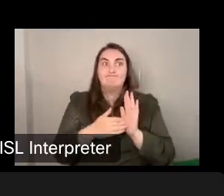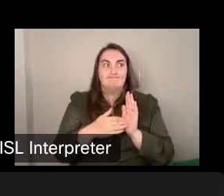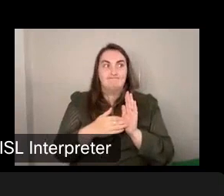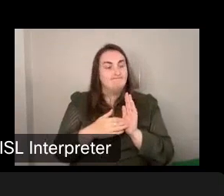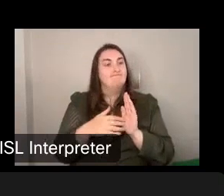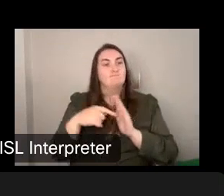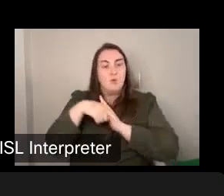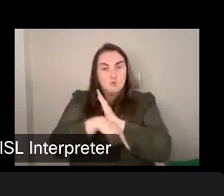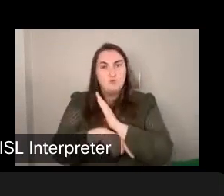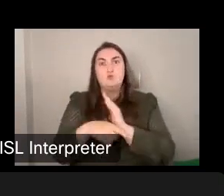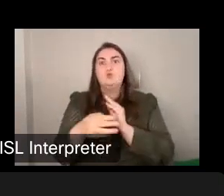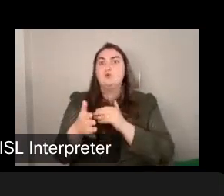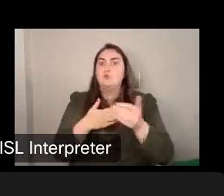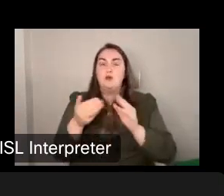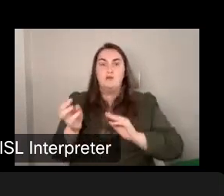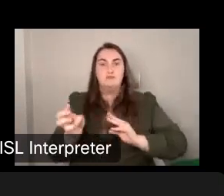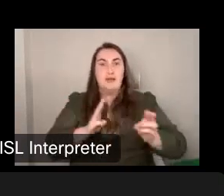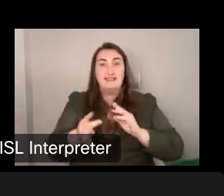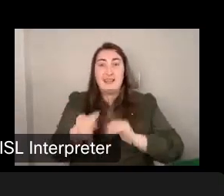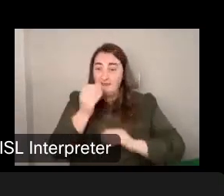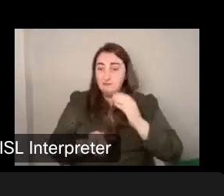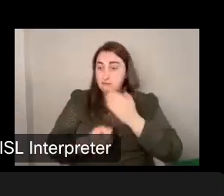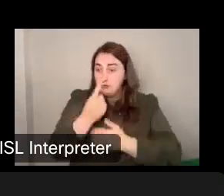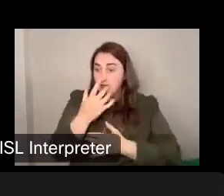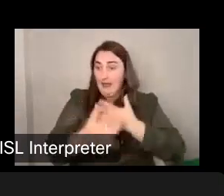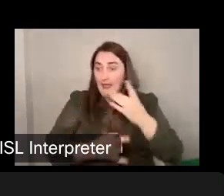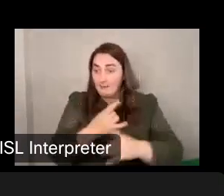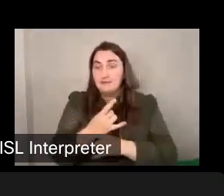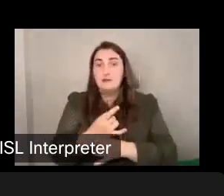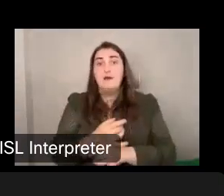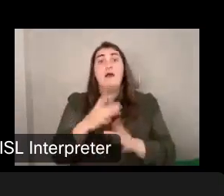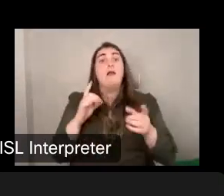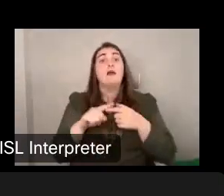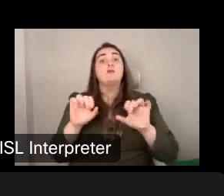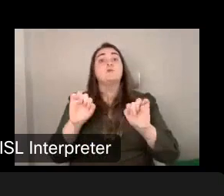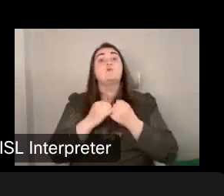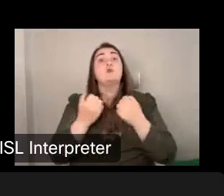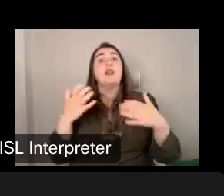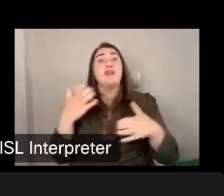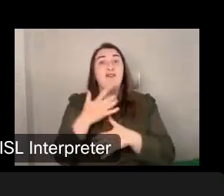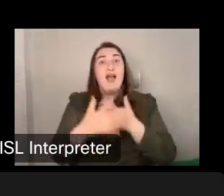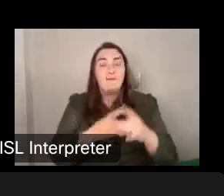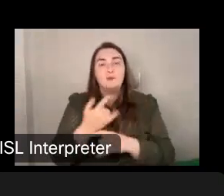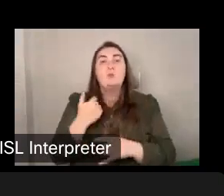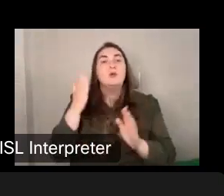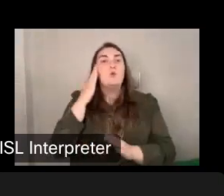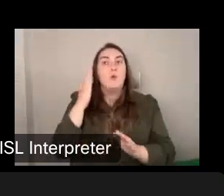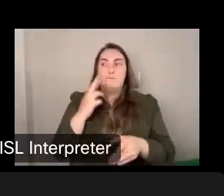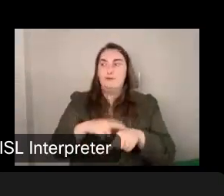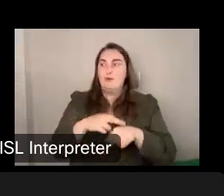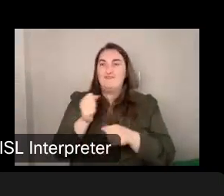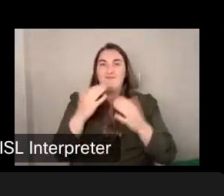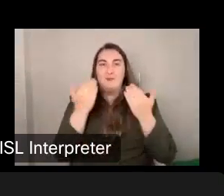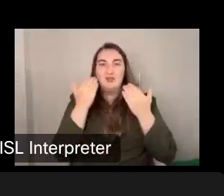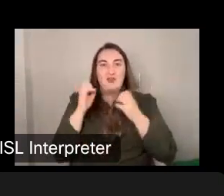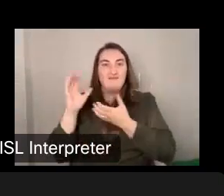is quite practical. I suppose when something happens in health and social care services, we know it's better to have this information available and the